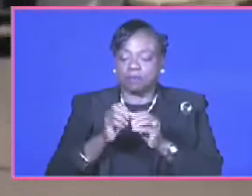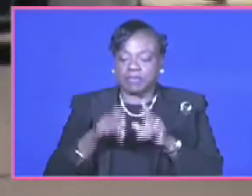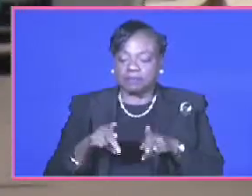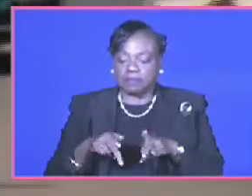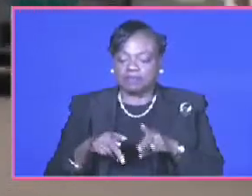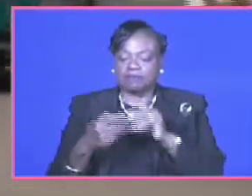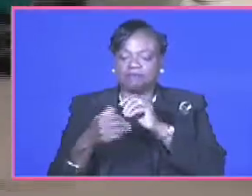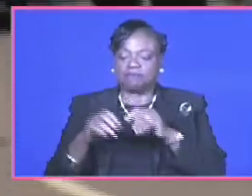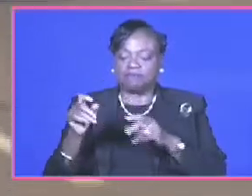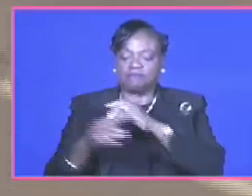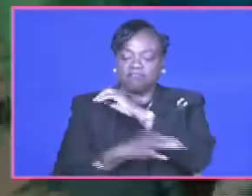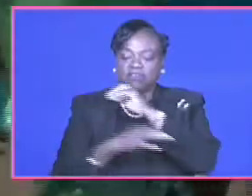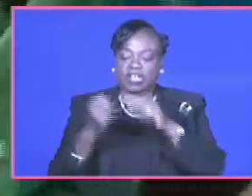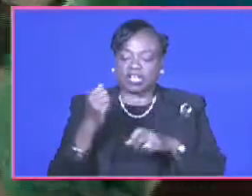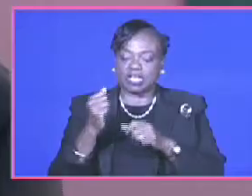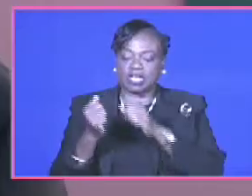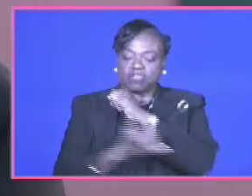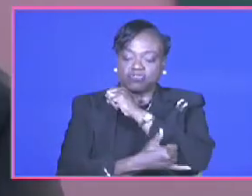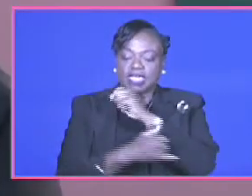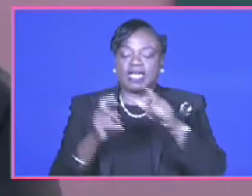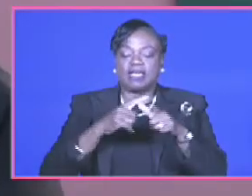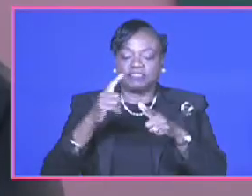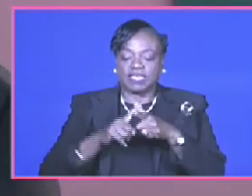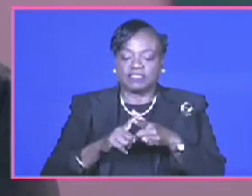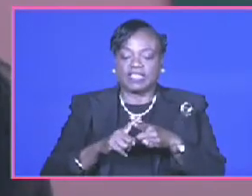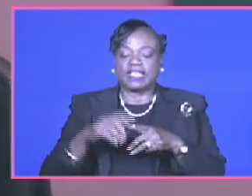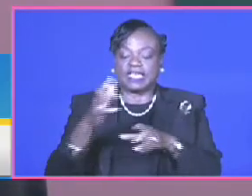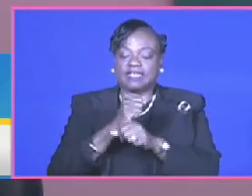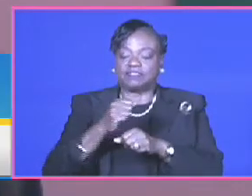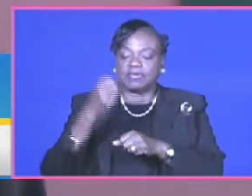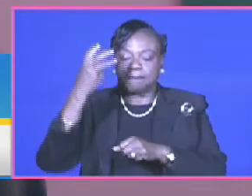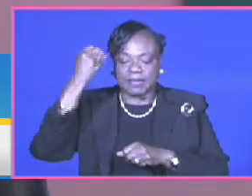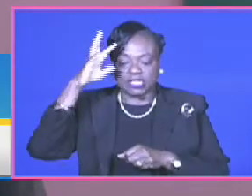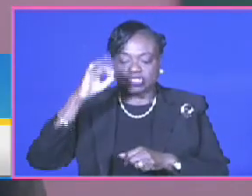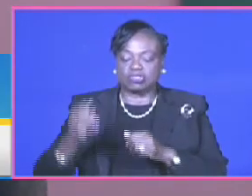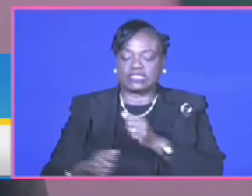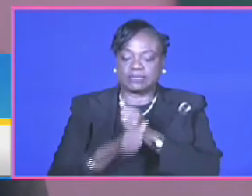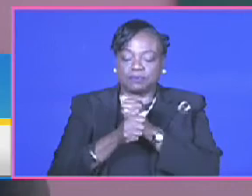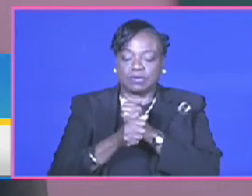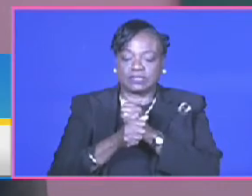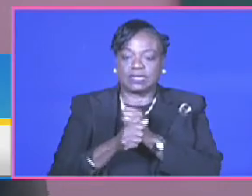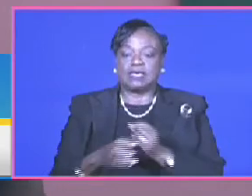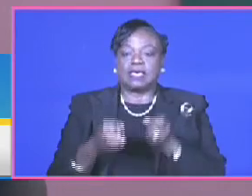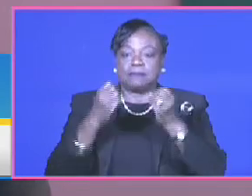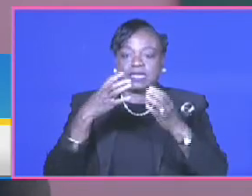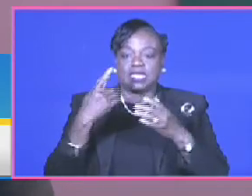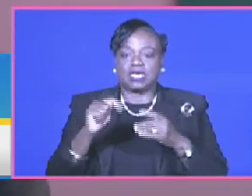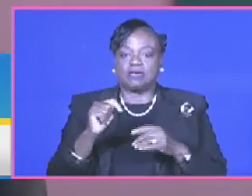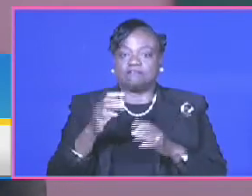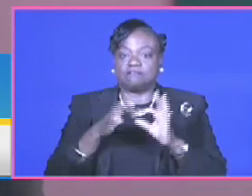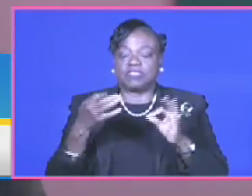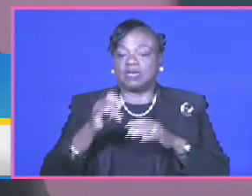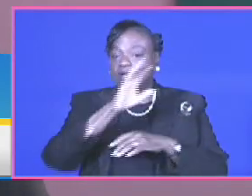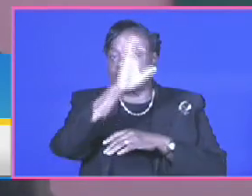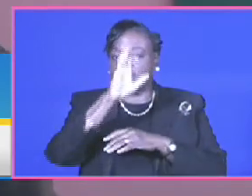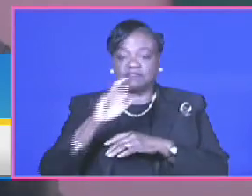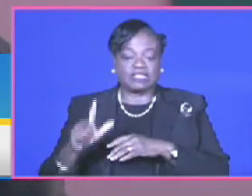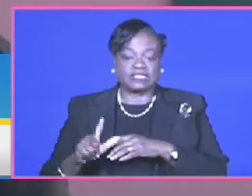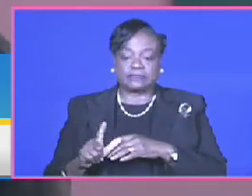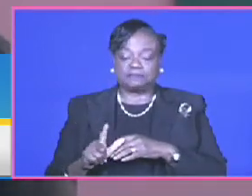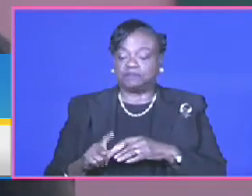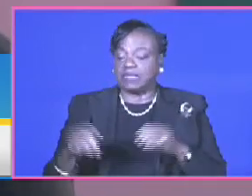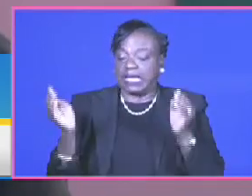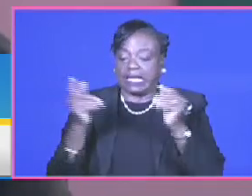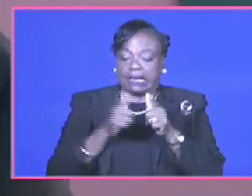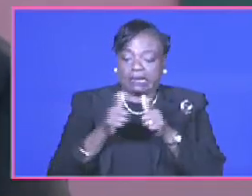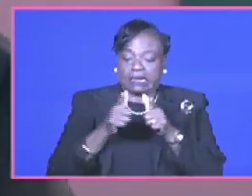support. Many of the carnivals we've had so far have had very little foreign visitor participation, and we need to have